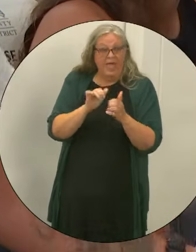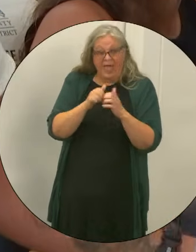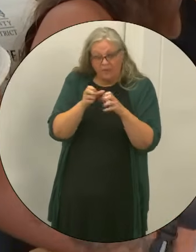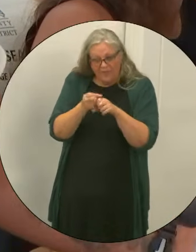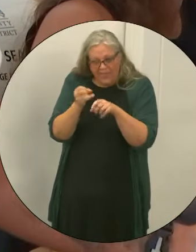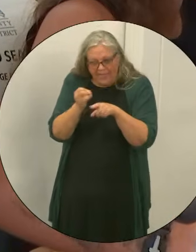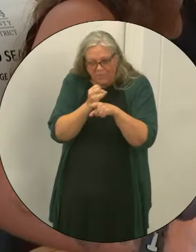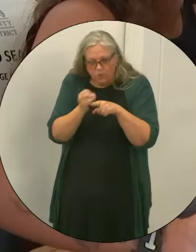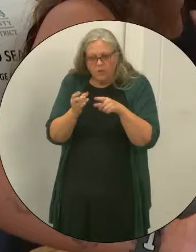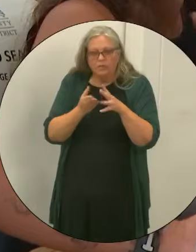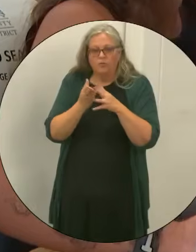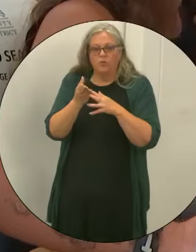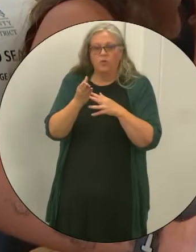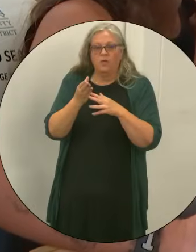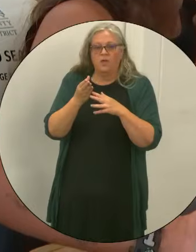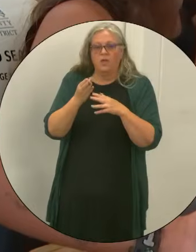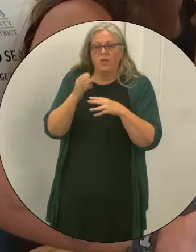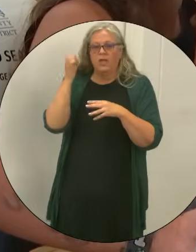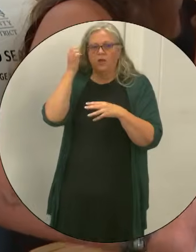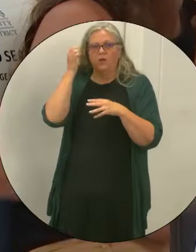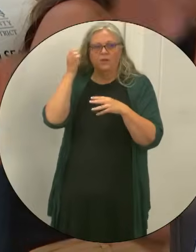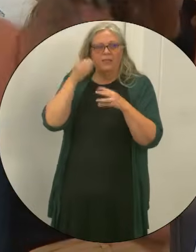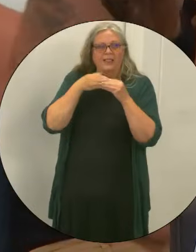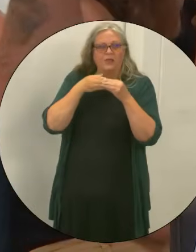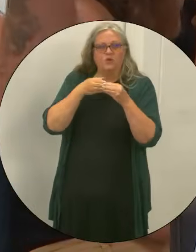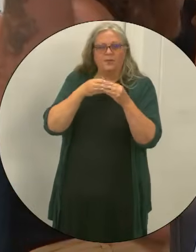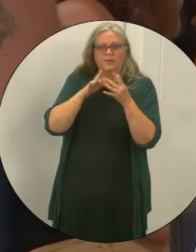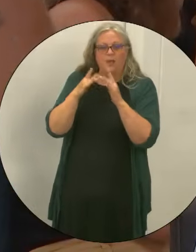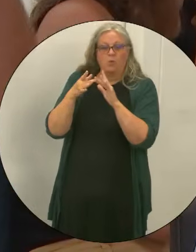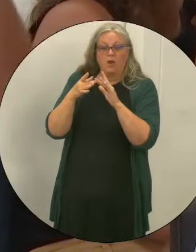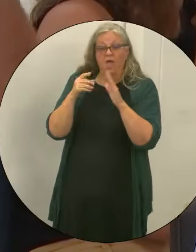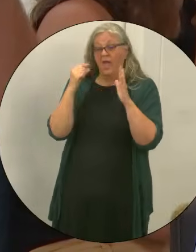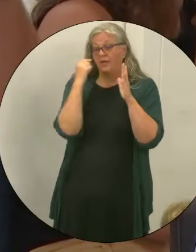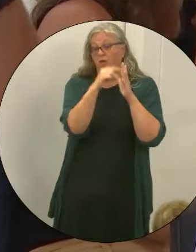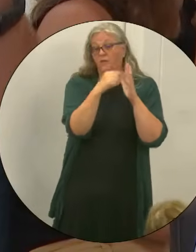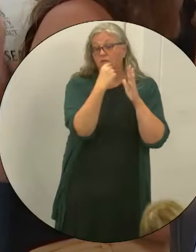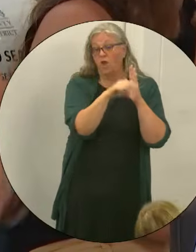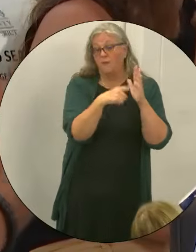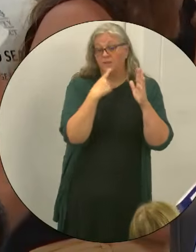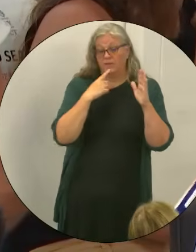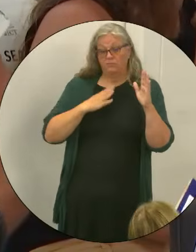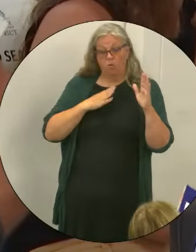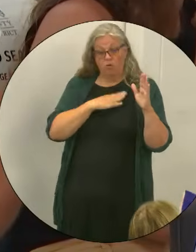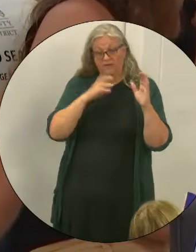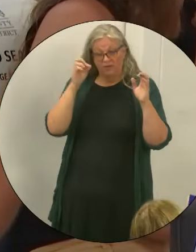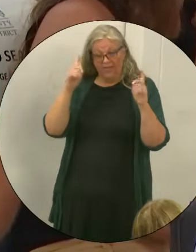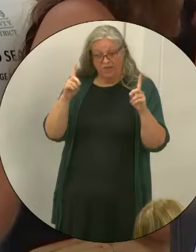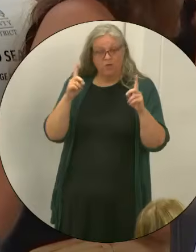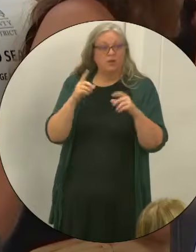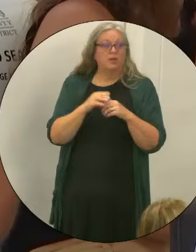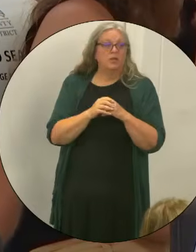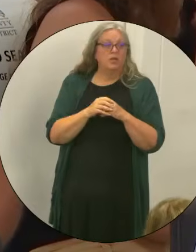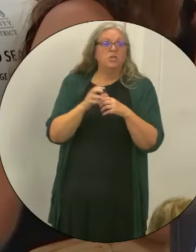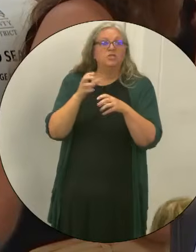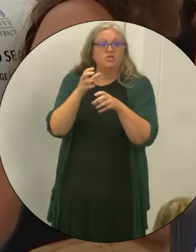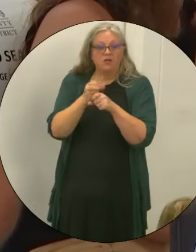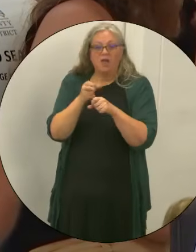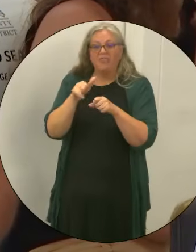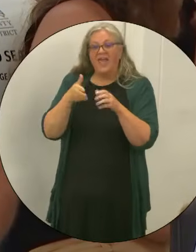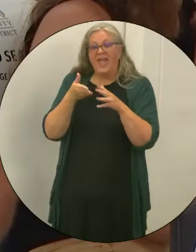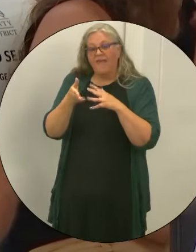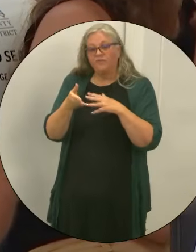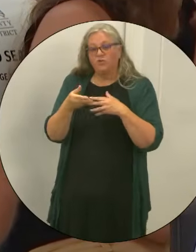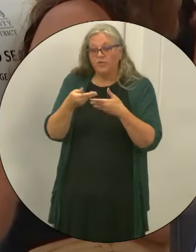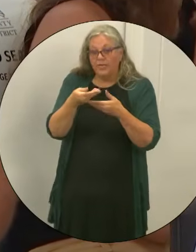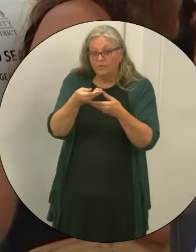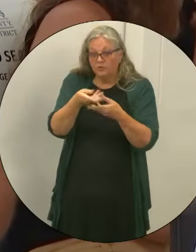That European Leadership Network. Now keep in mind, right on the top of it says Board of Education. She got that after she served you guys.